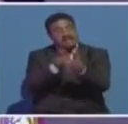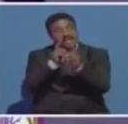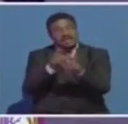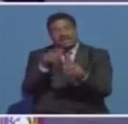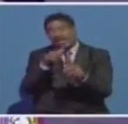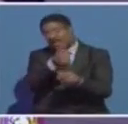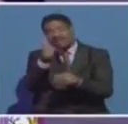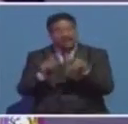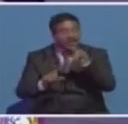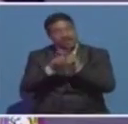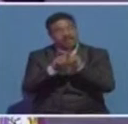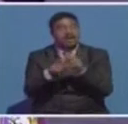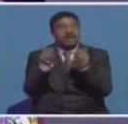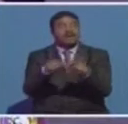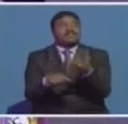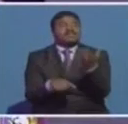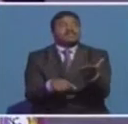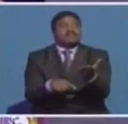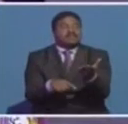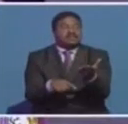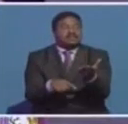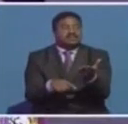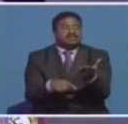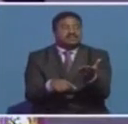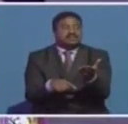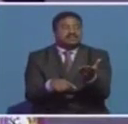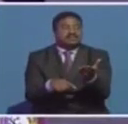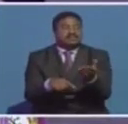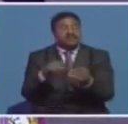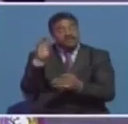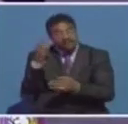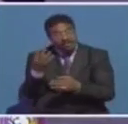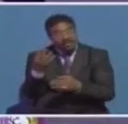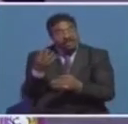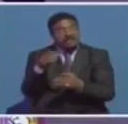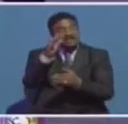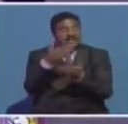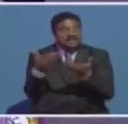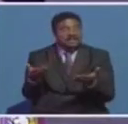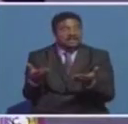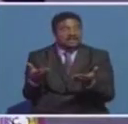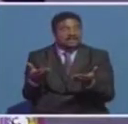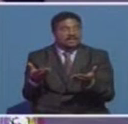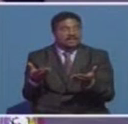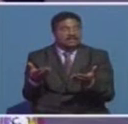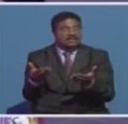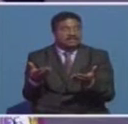eventuality of hazardous nature. And then fourthly, there's an element of